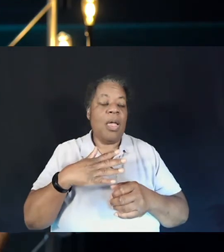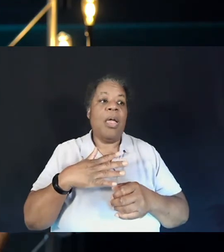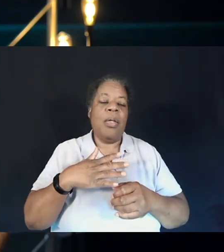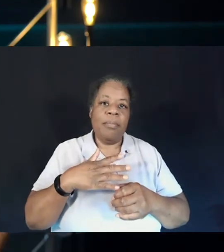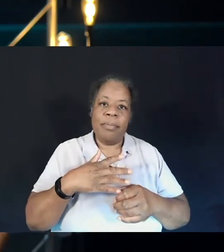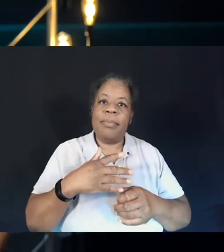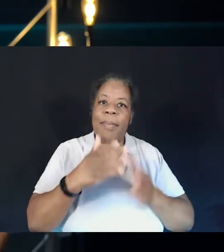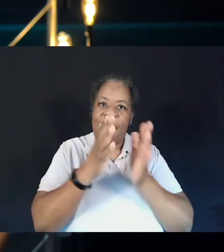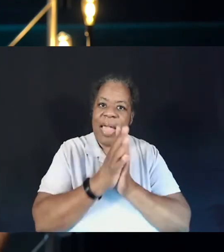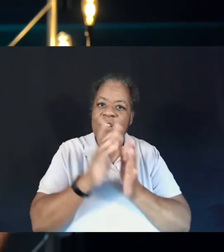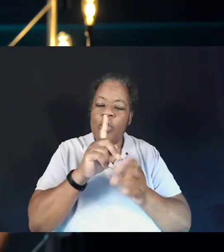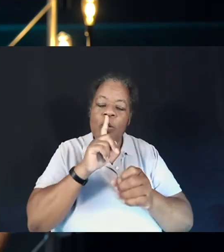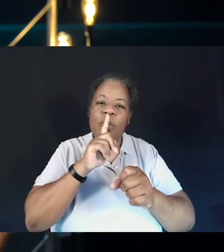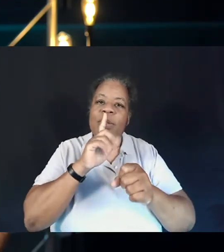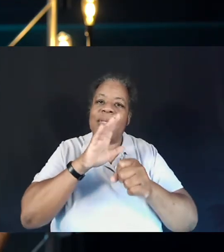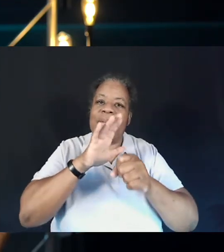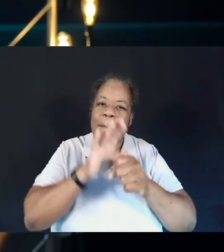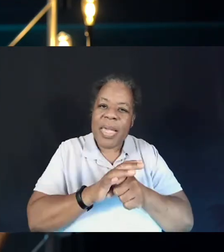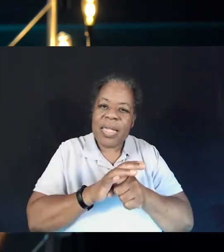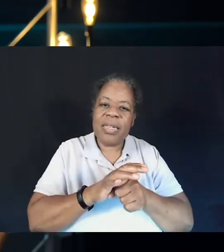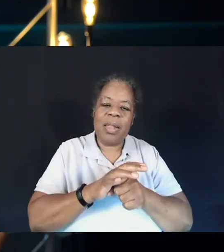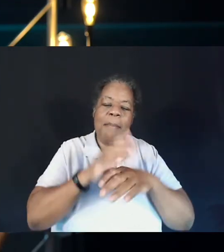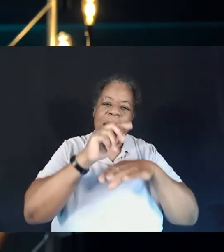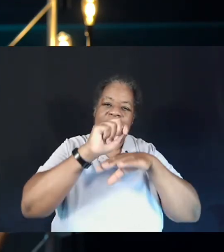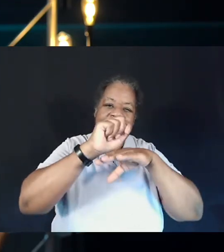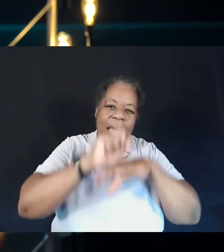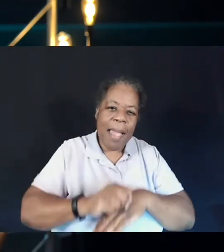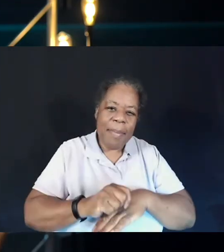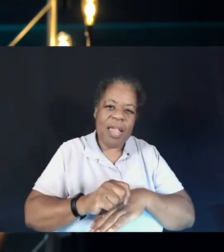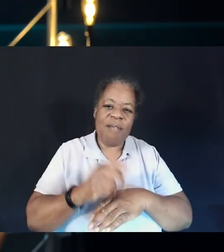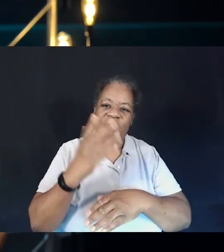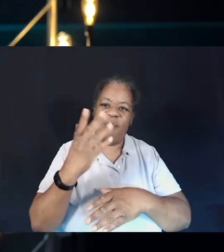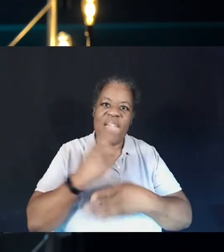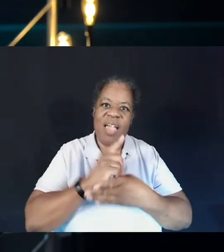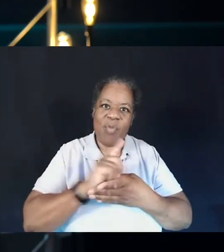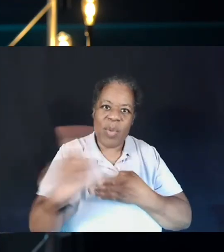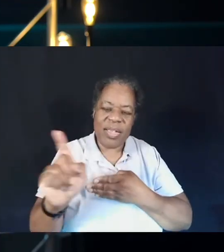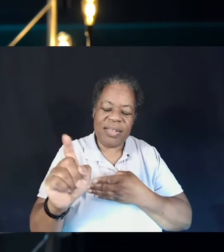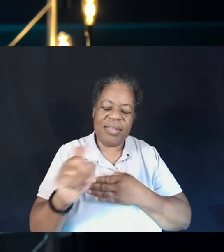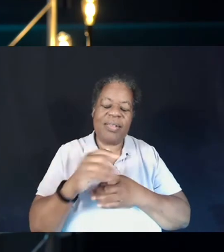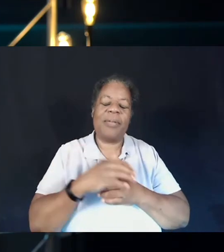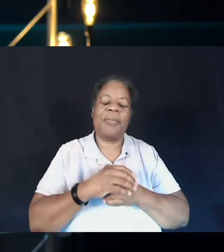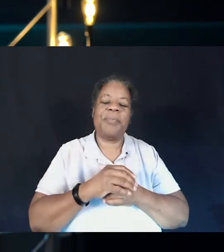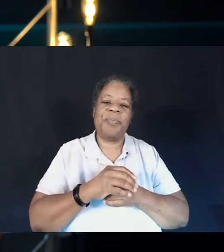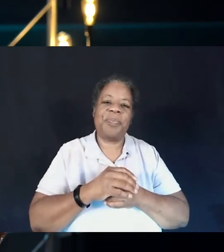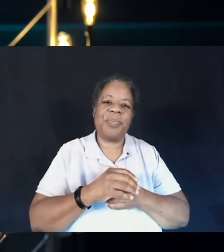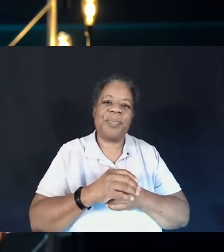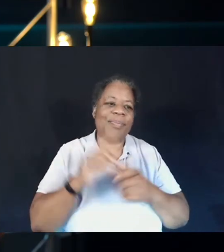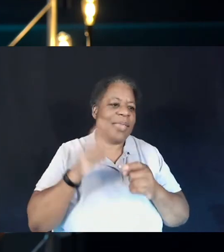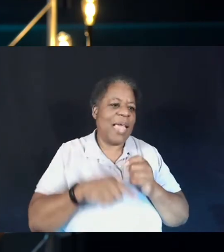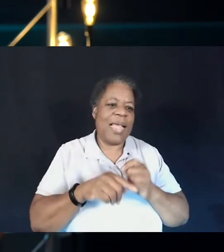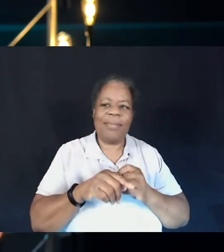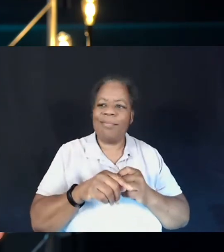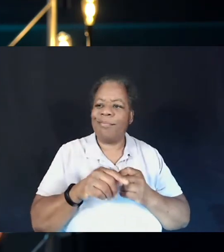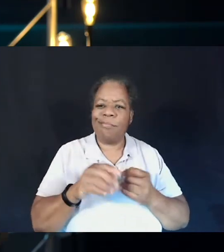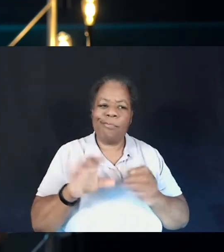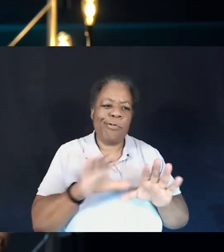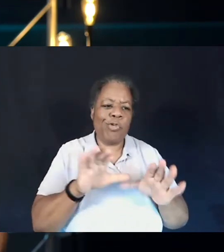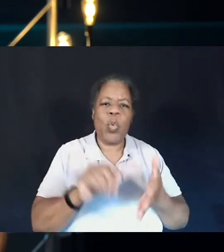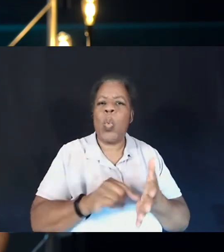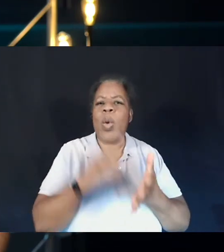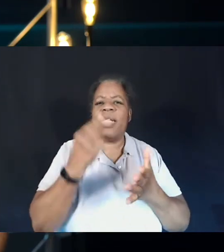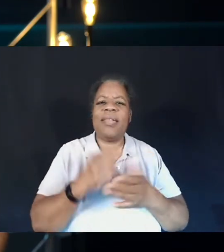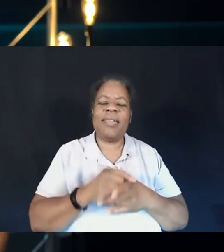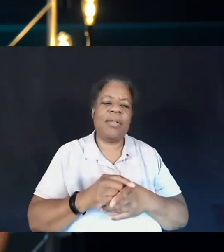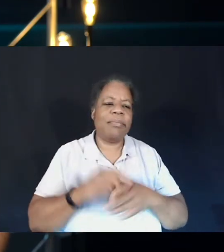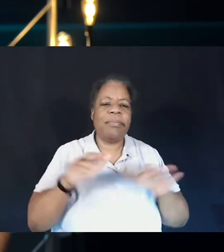5 weeks. Repetition creates clarity. We can't do something like this just once. We can't just sit back and watch it happen once and